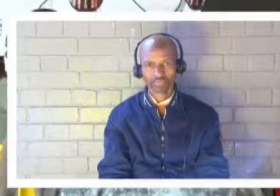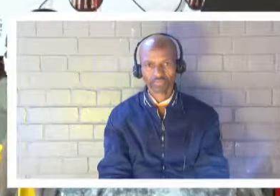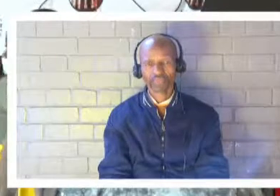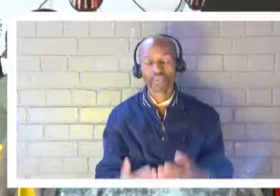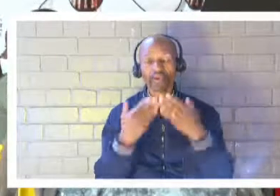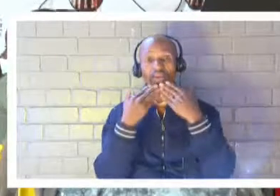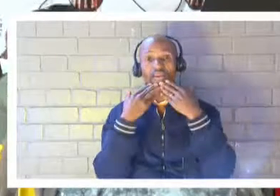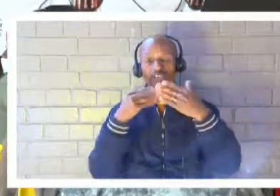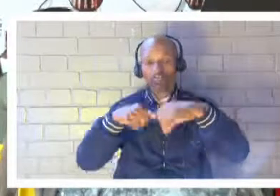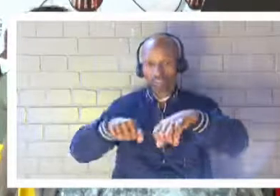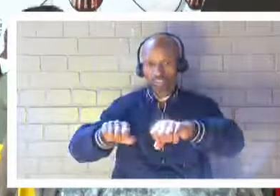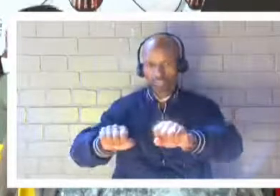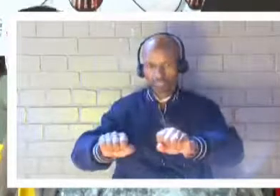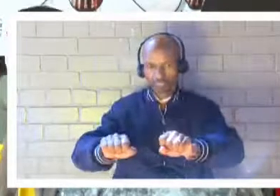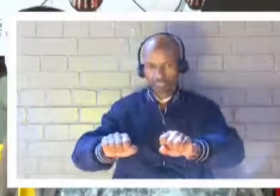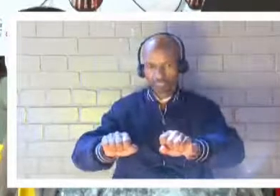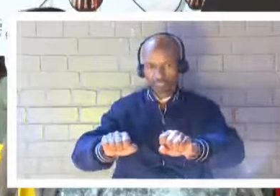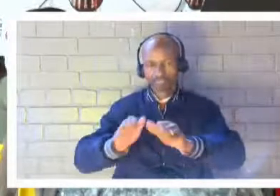Thank you very much, Chair.